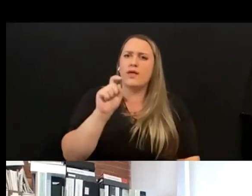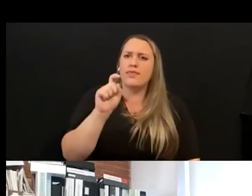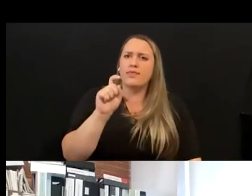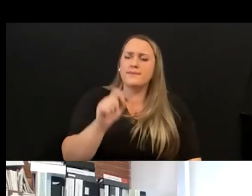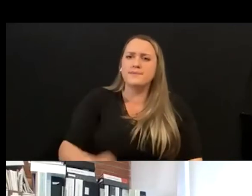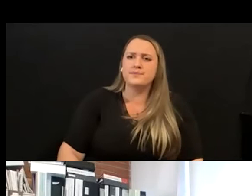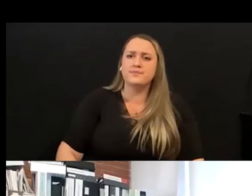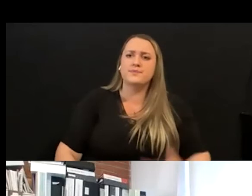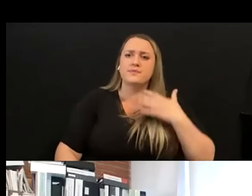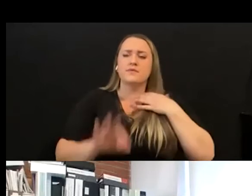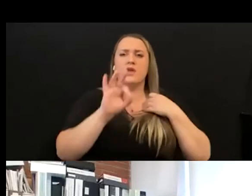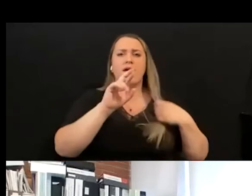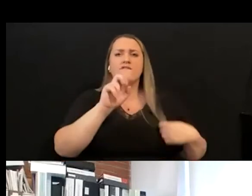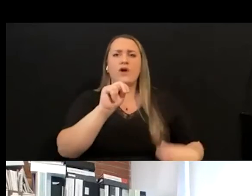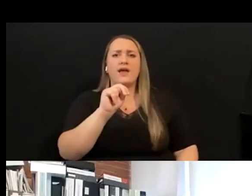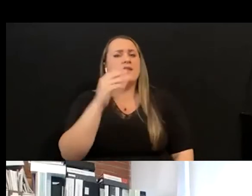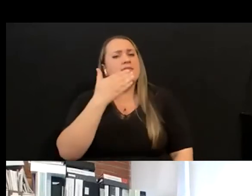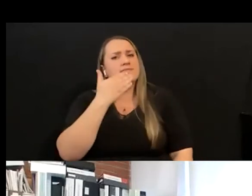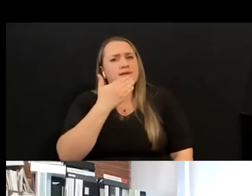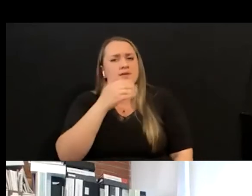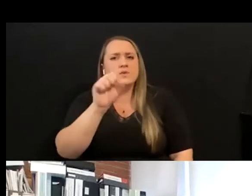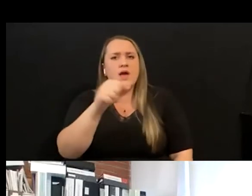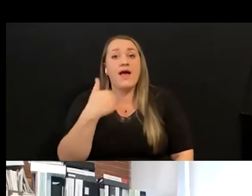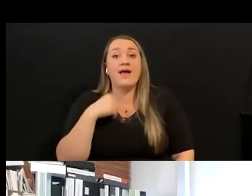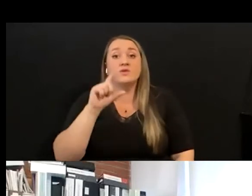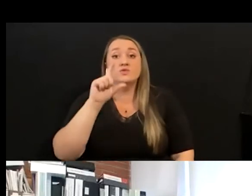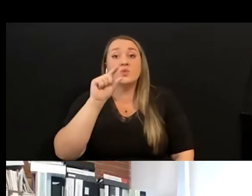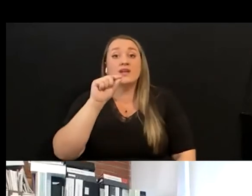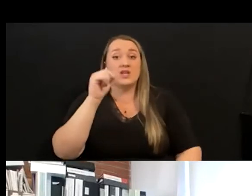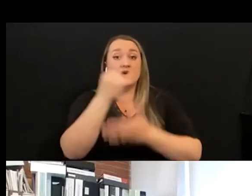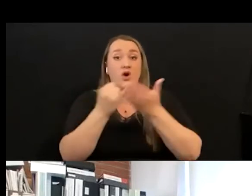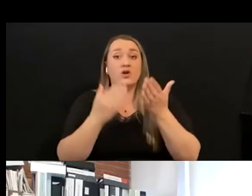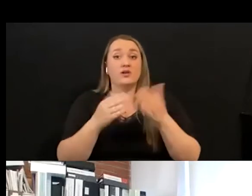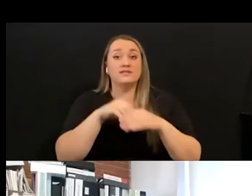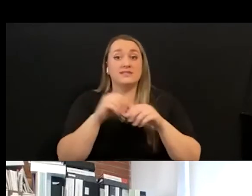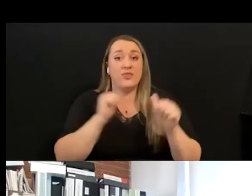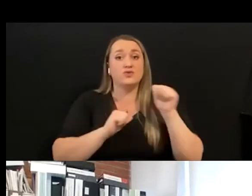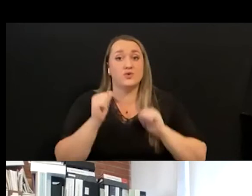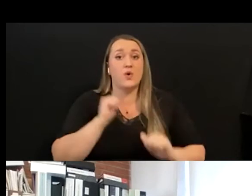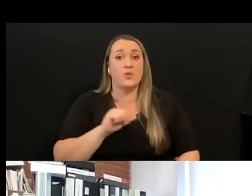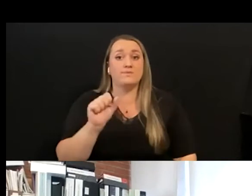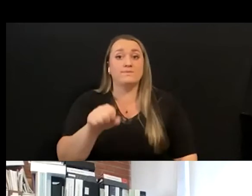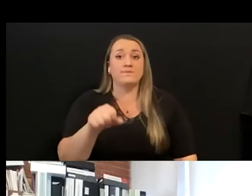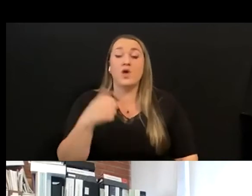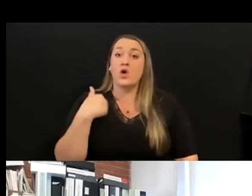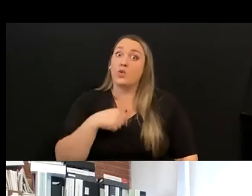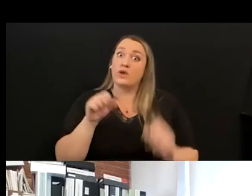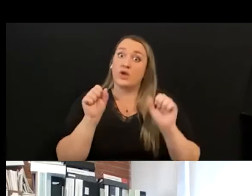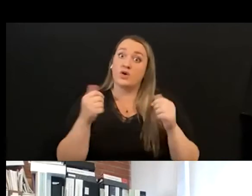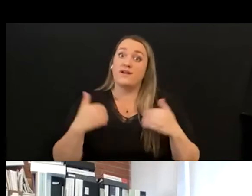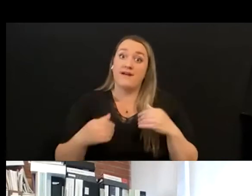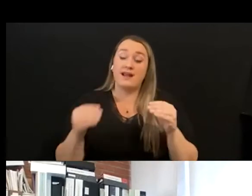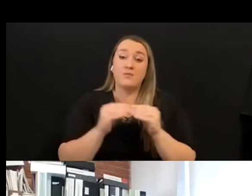Thank you. Yeah, there were 20 artists in the show. But we could have had more, there's